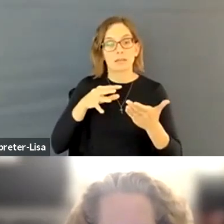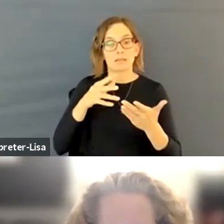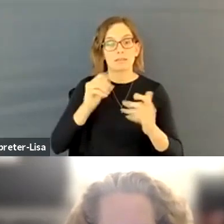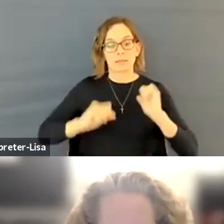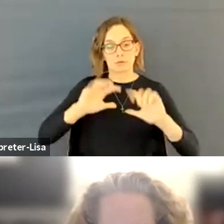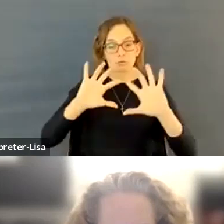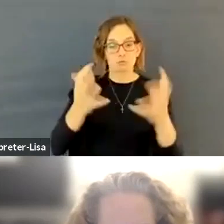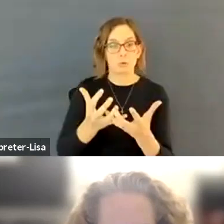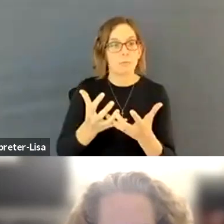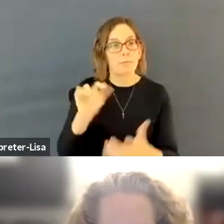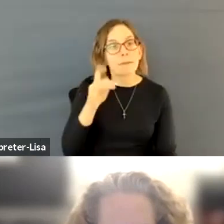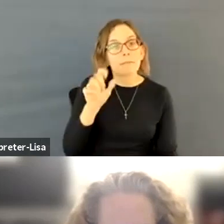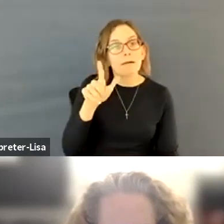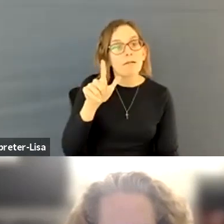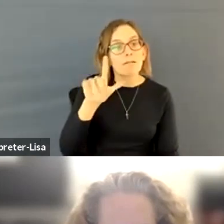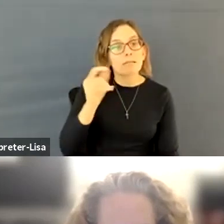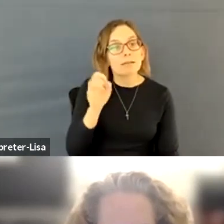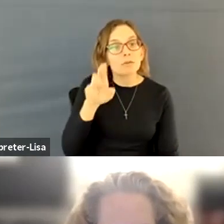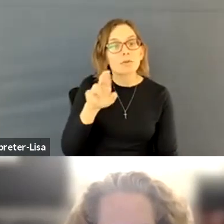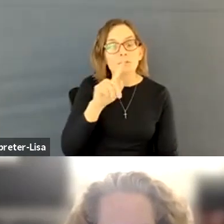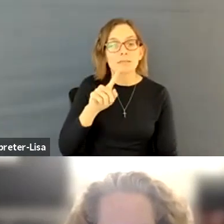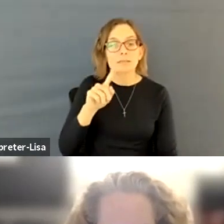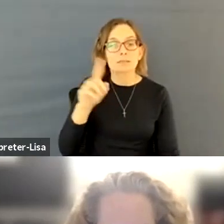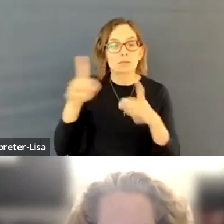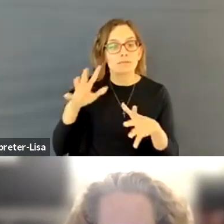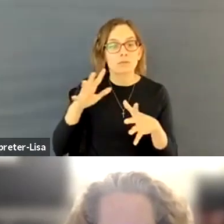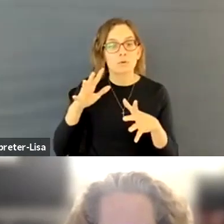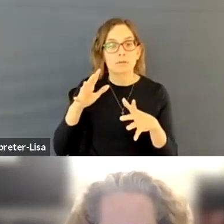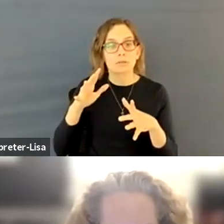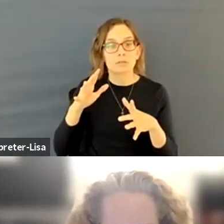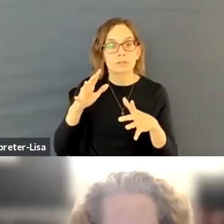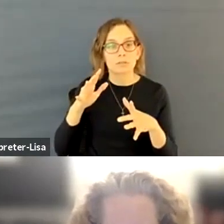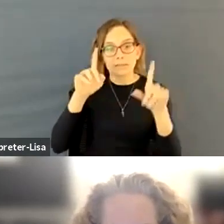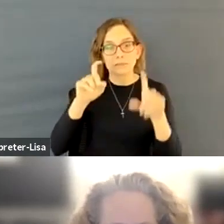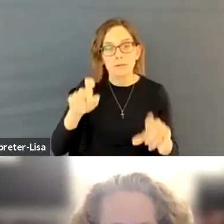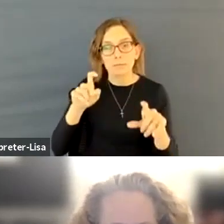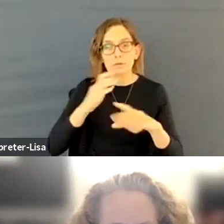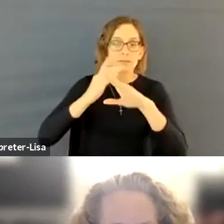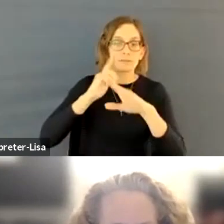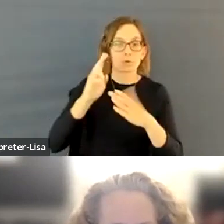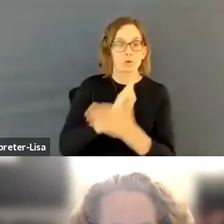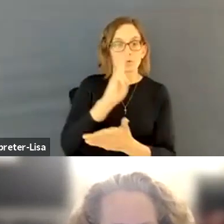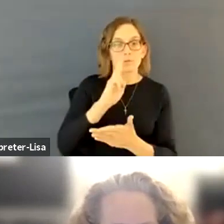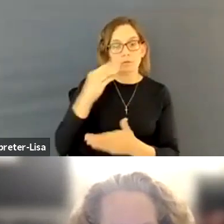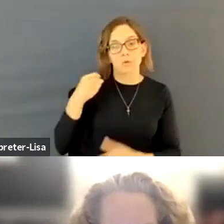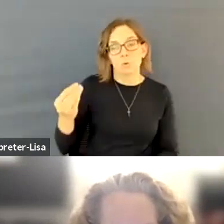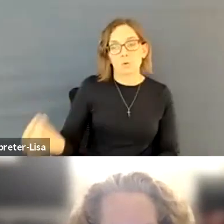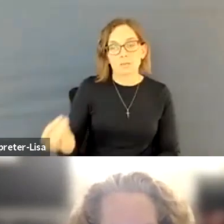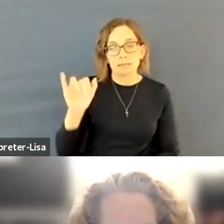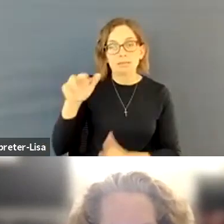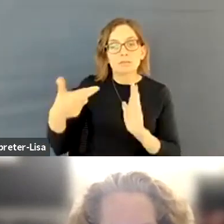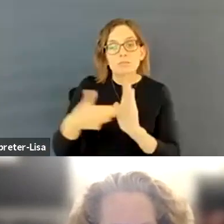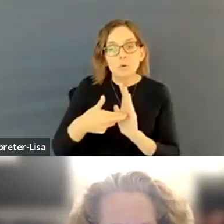Abigail Leader is the Director of Experimental Prevention Initiatives at the University of Oregon. In this role, she directs